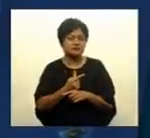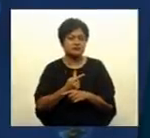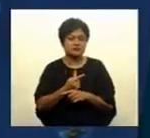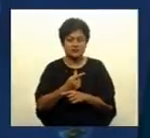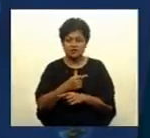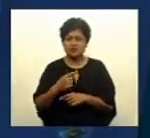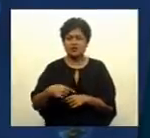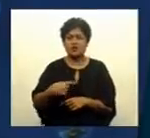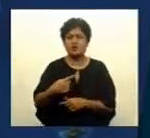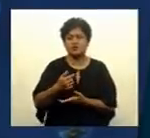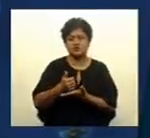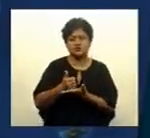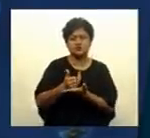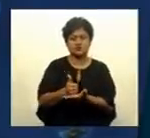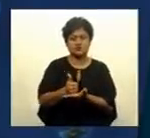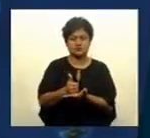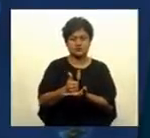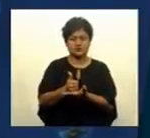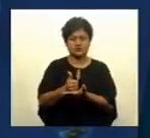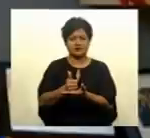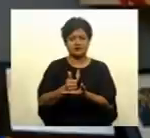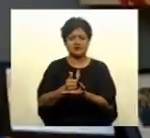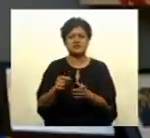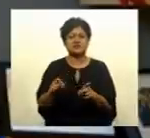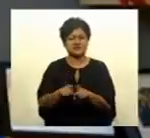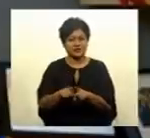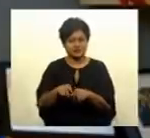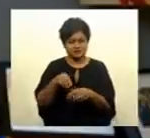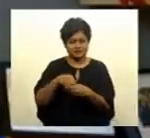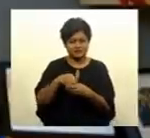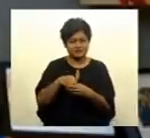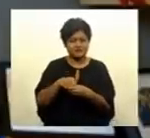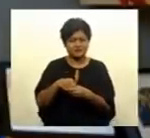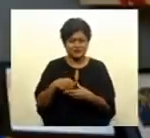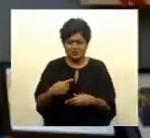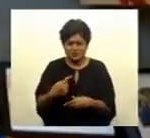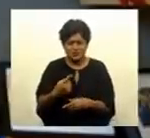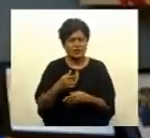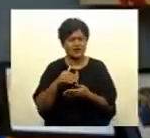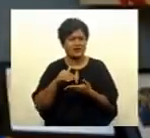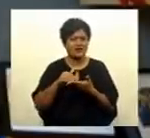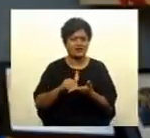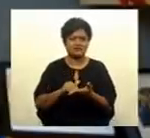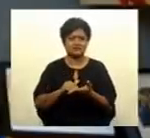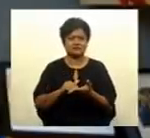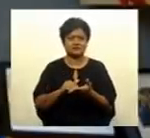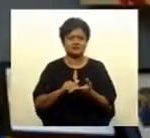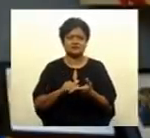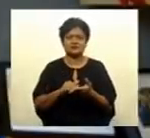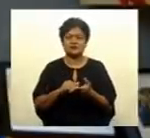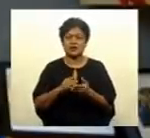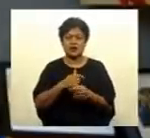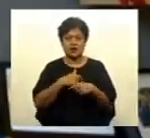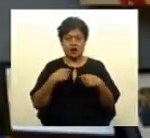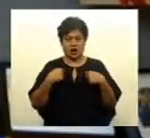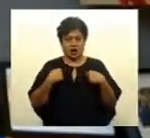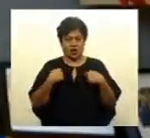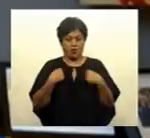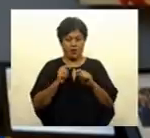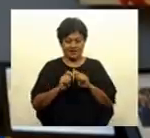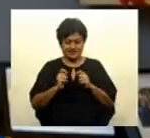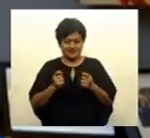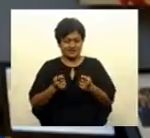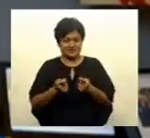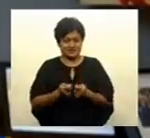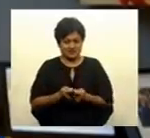including contingency options. And so an AUSMAT team is a specialist team that